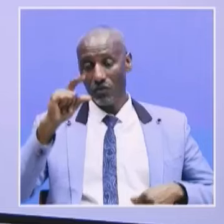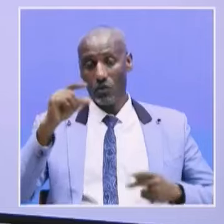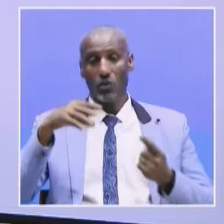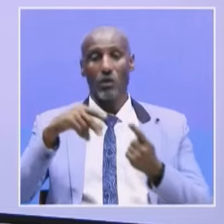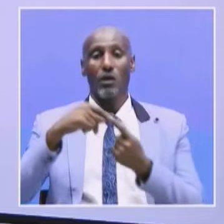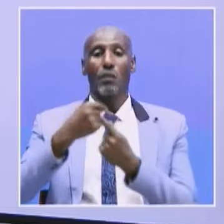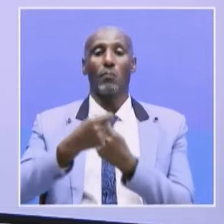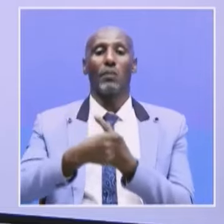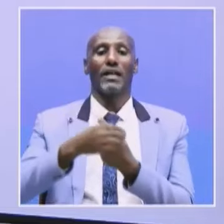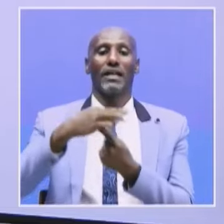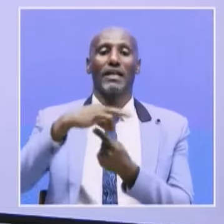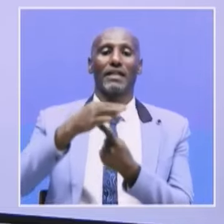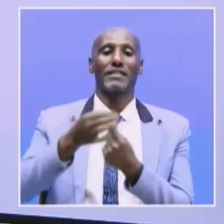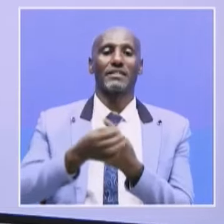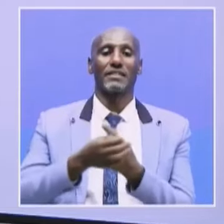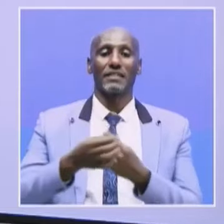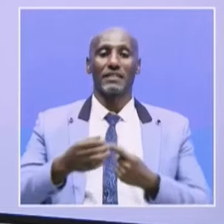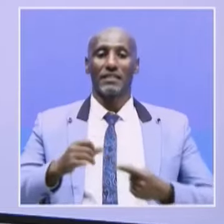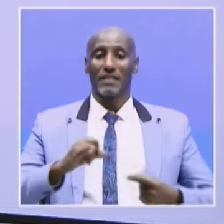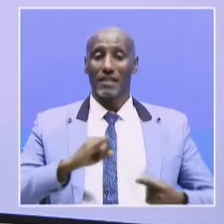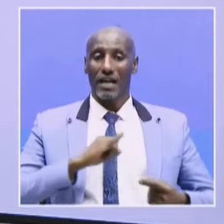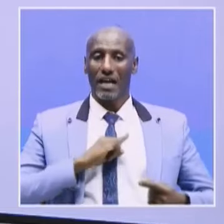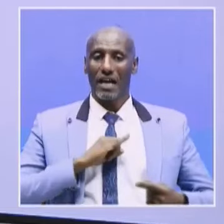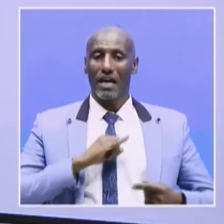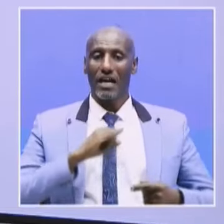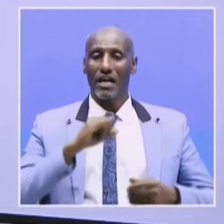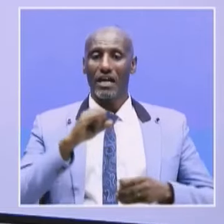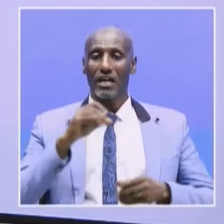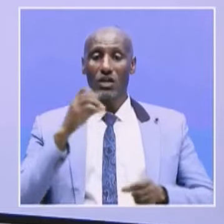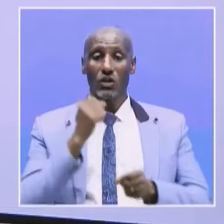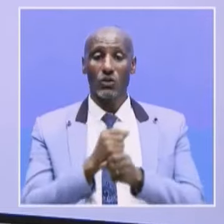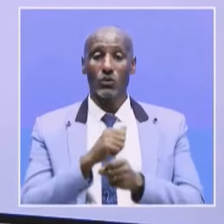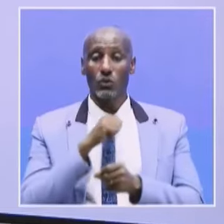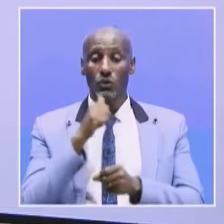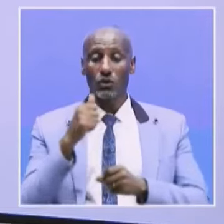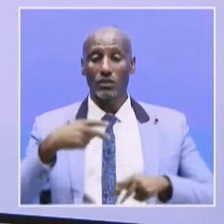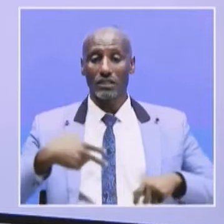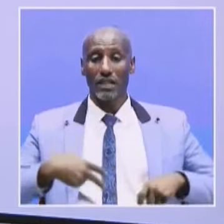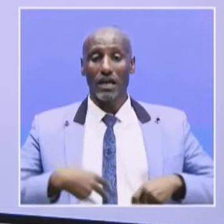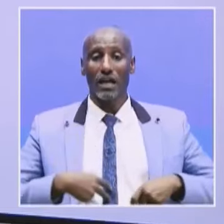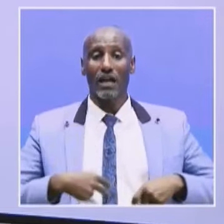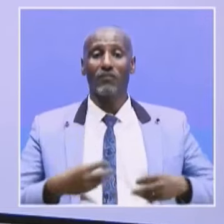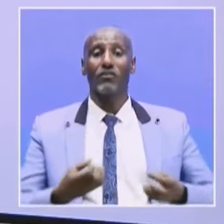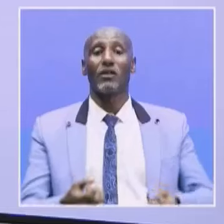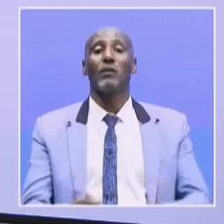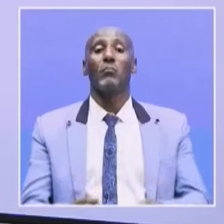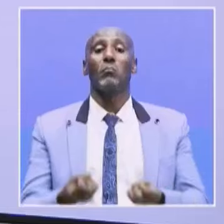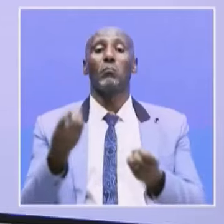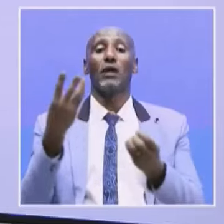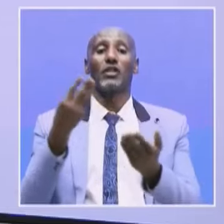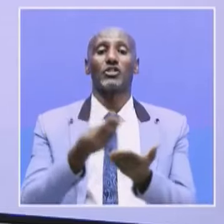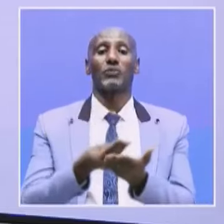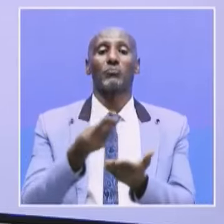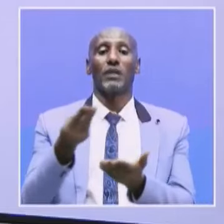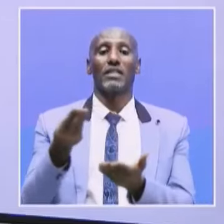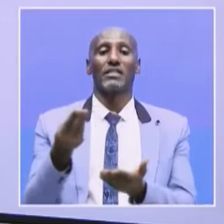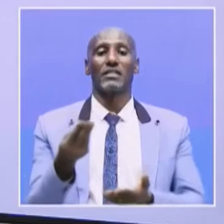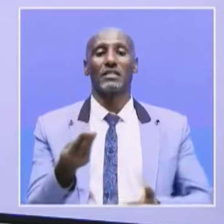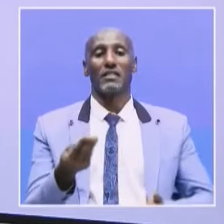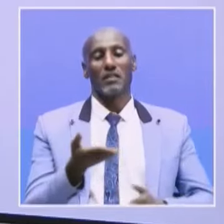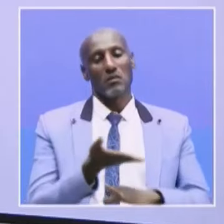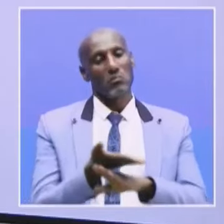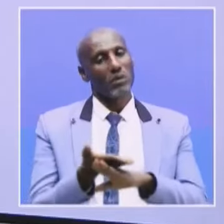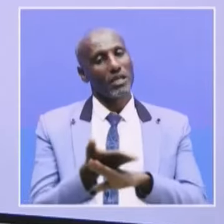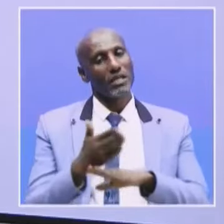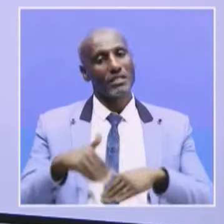noun. I do not have much money. Money is uncountable noun. We can use much. Please give